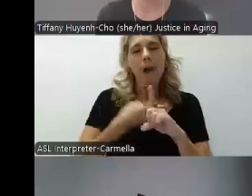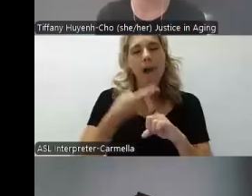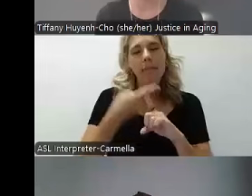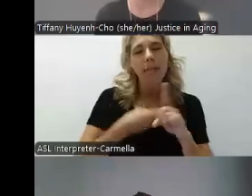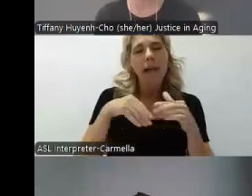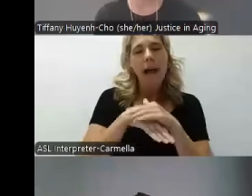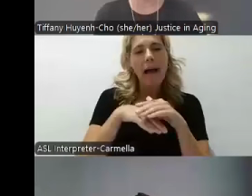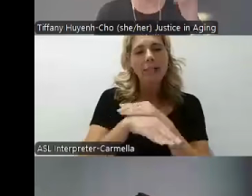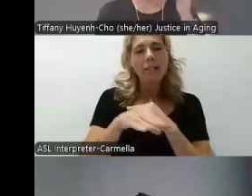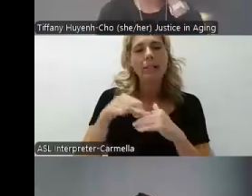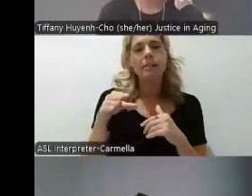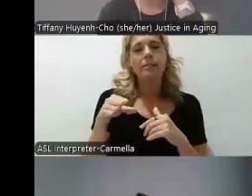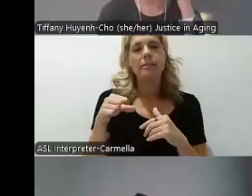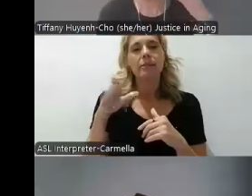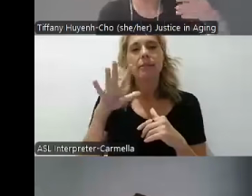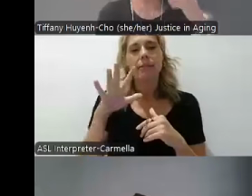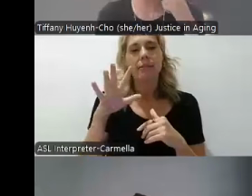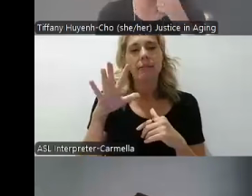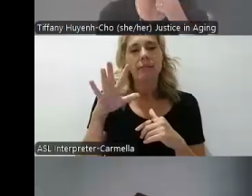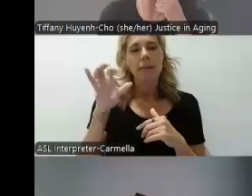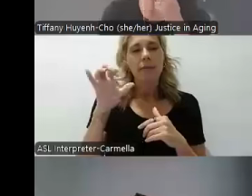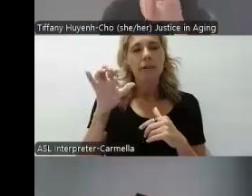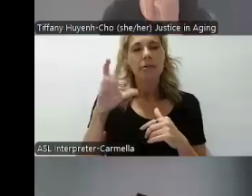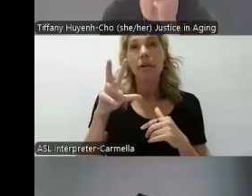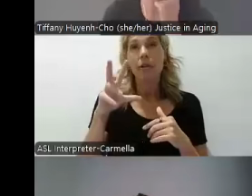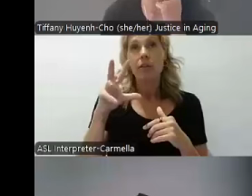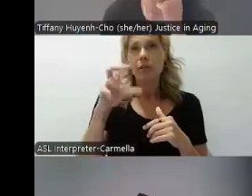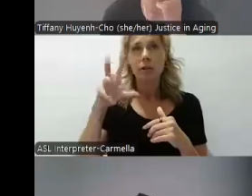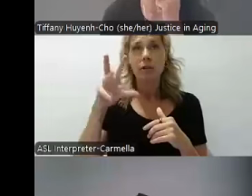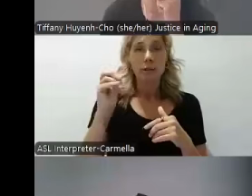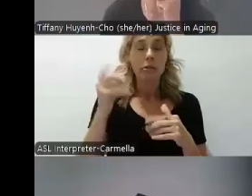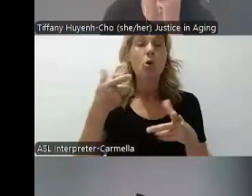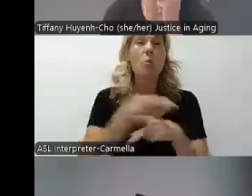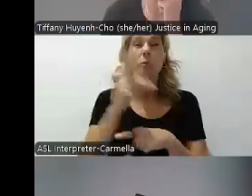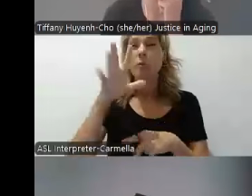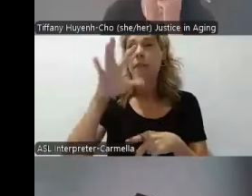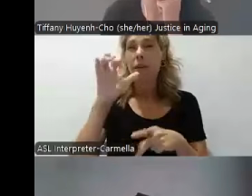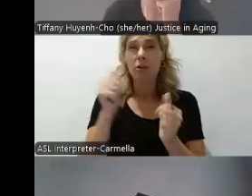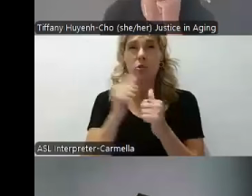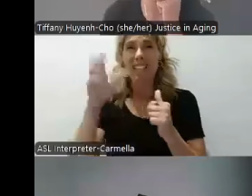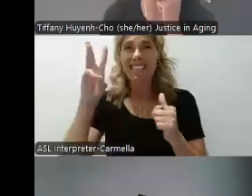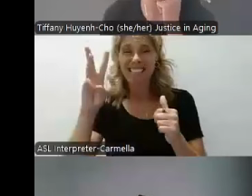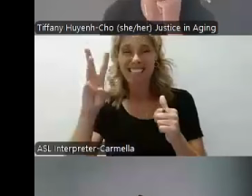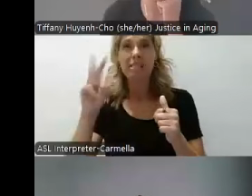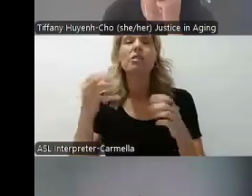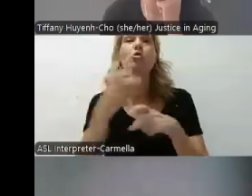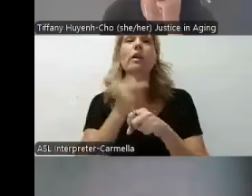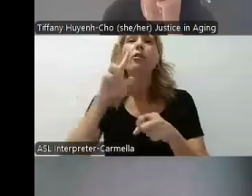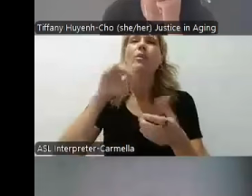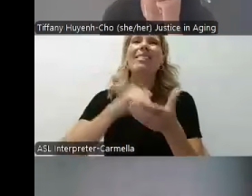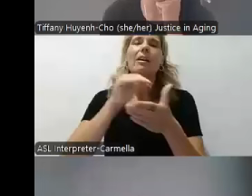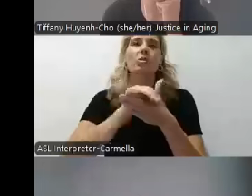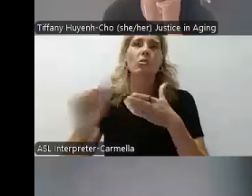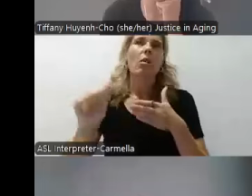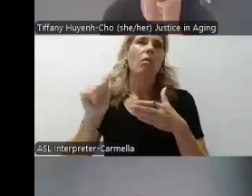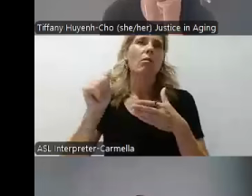the spend down period is over 6 months, we multiply $500 by 6 to get a $3,000